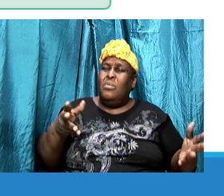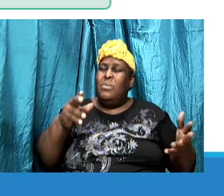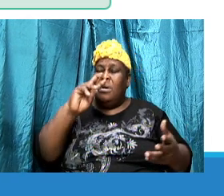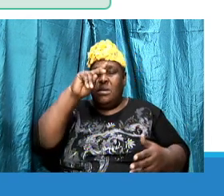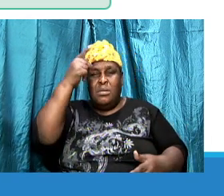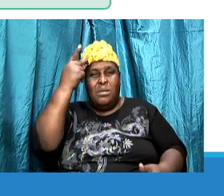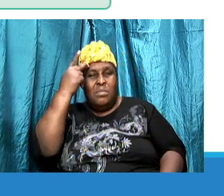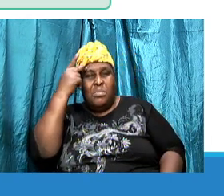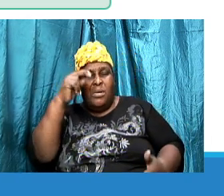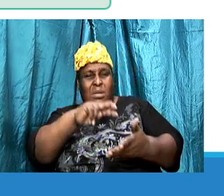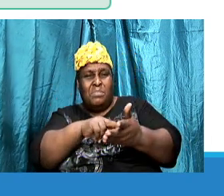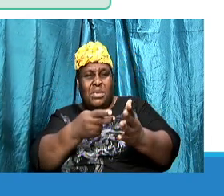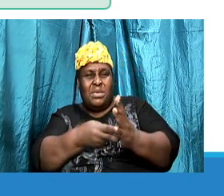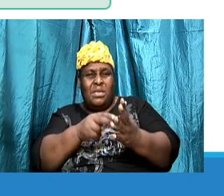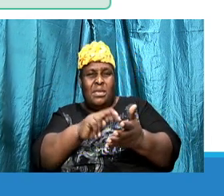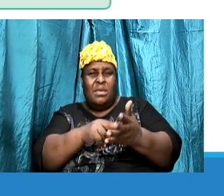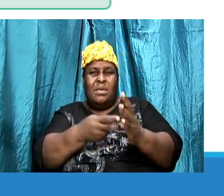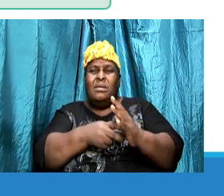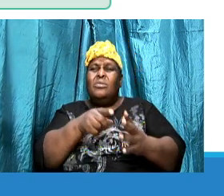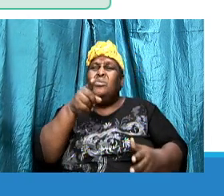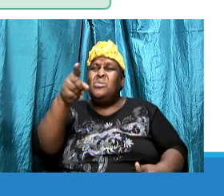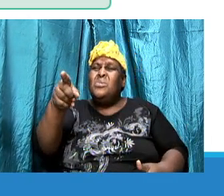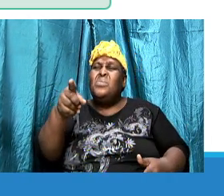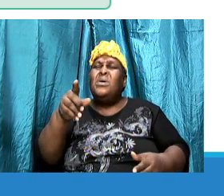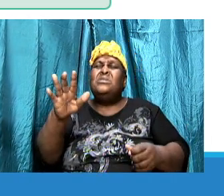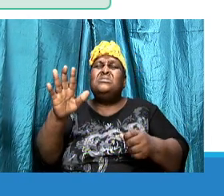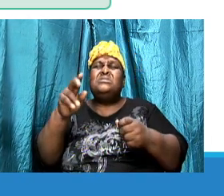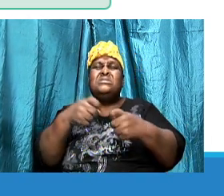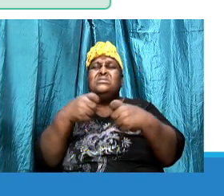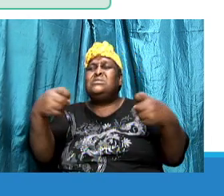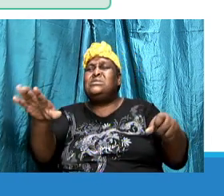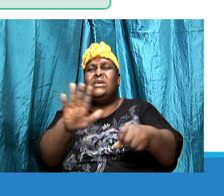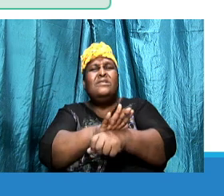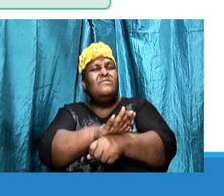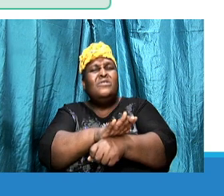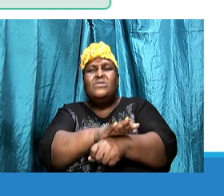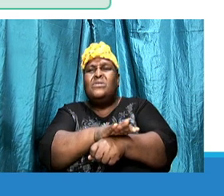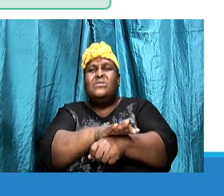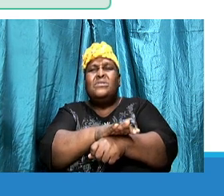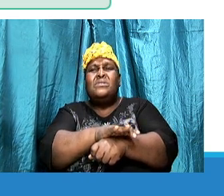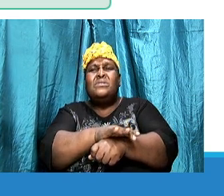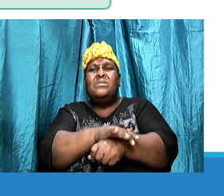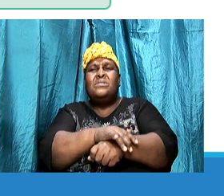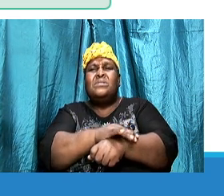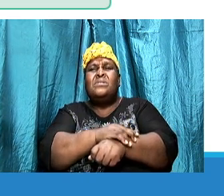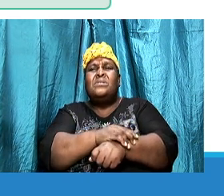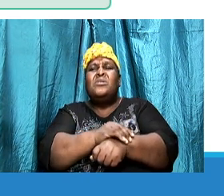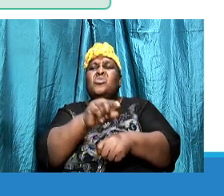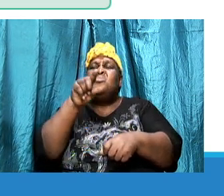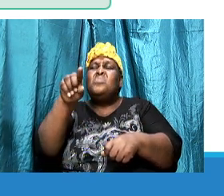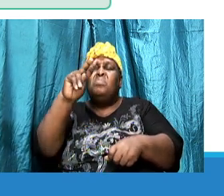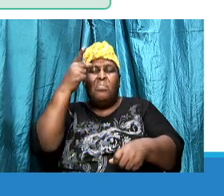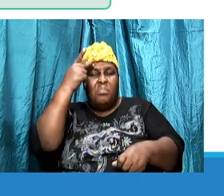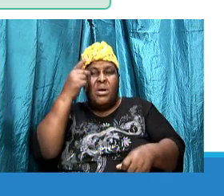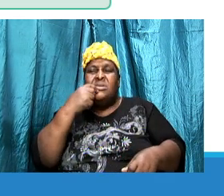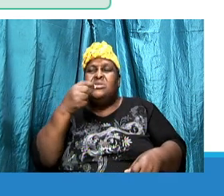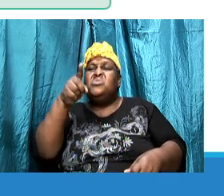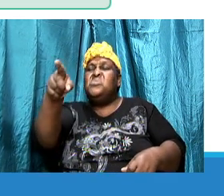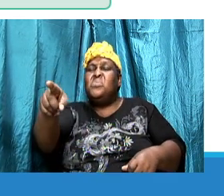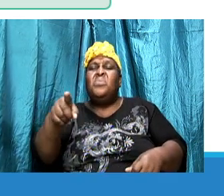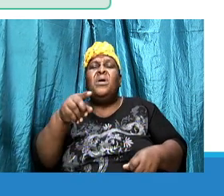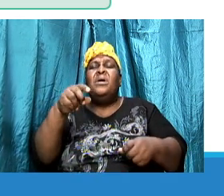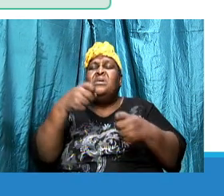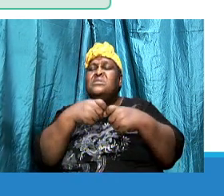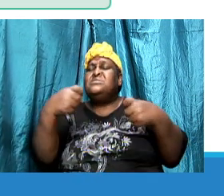means. He said that you are carnal. let's just read verse 3. He said, "For ye are yet carnal.